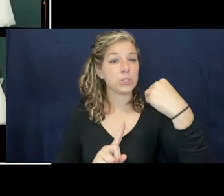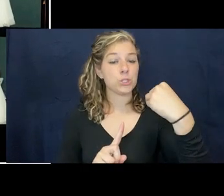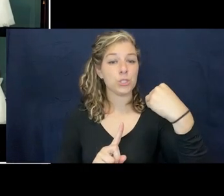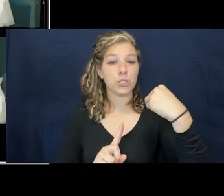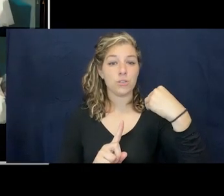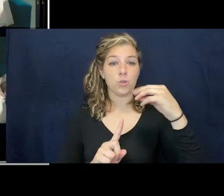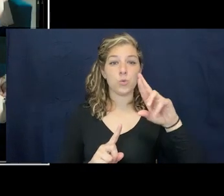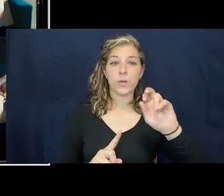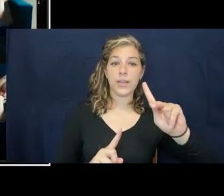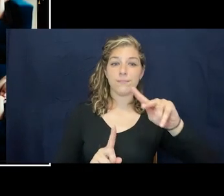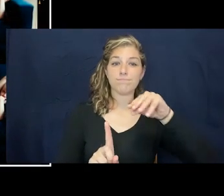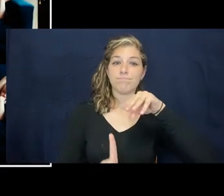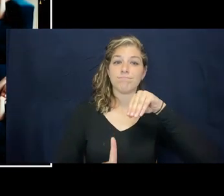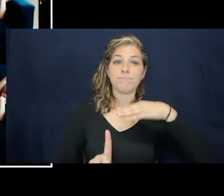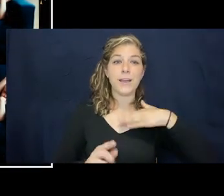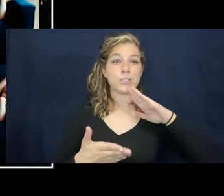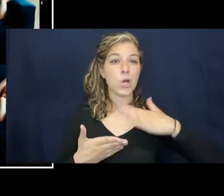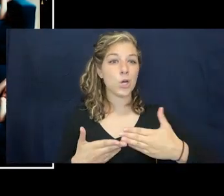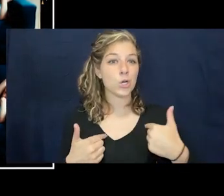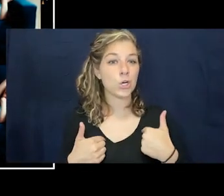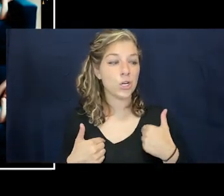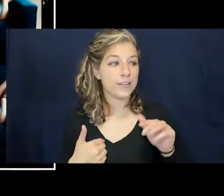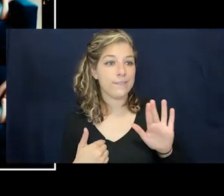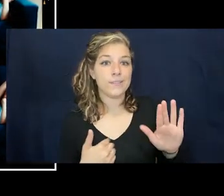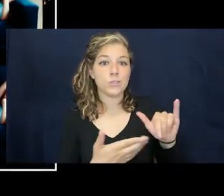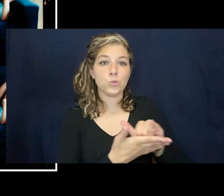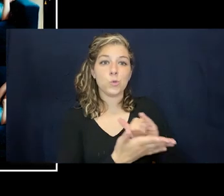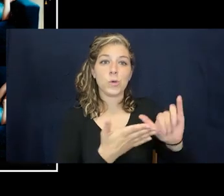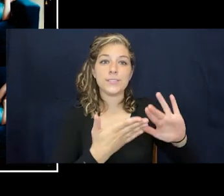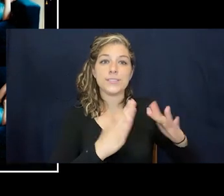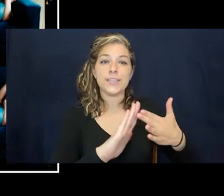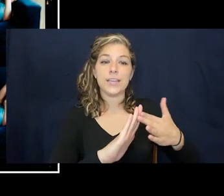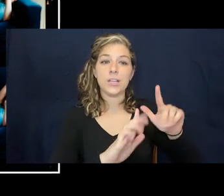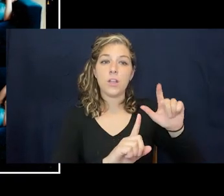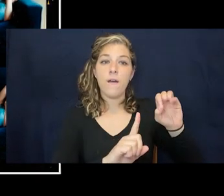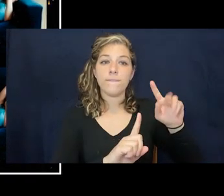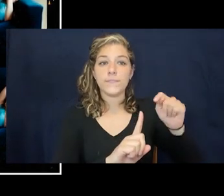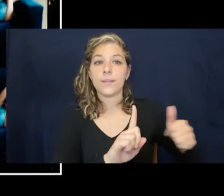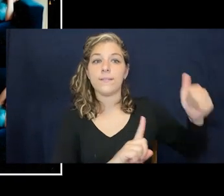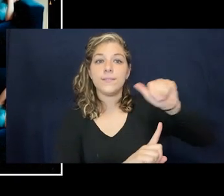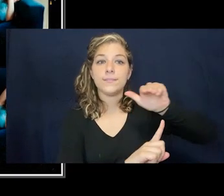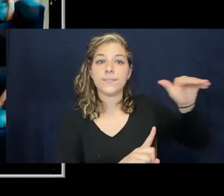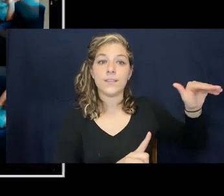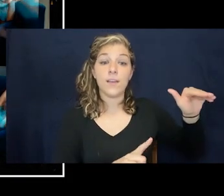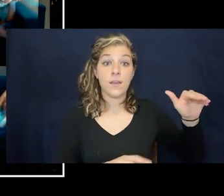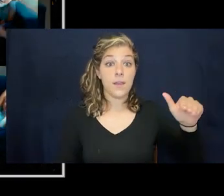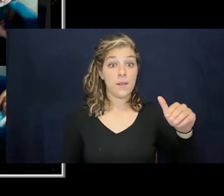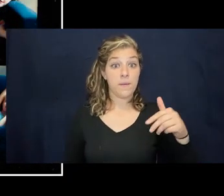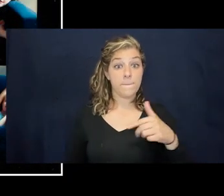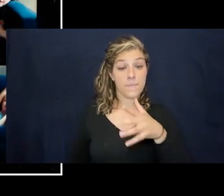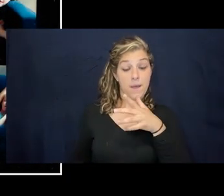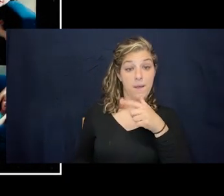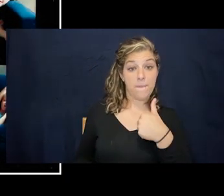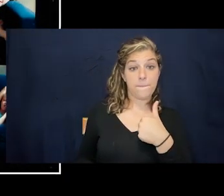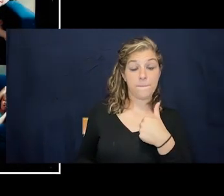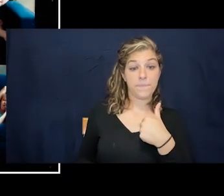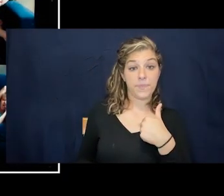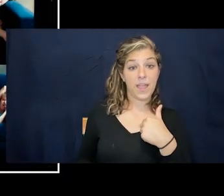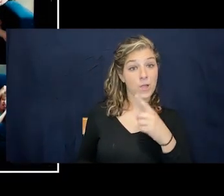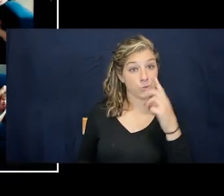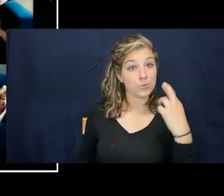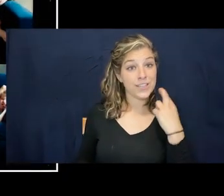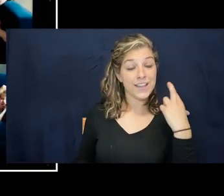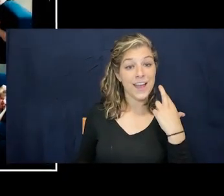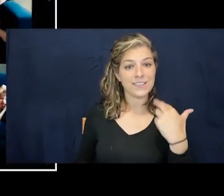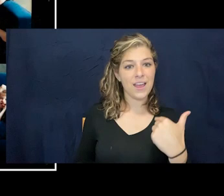pictures that Rick took of my daughter in his New York City loft. And as her mom,